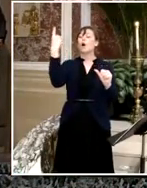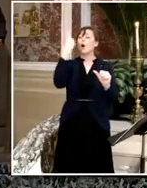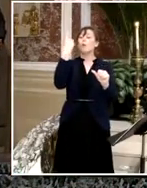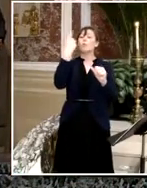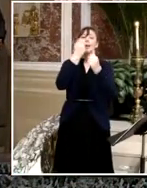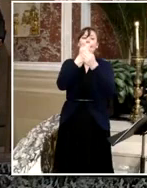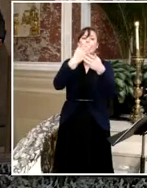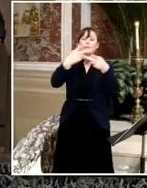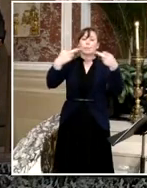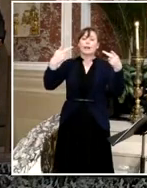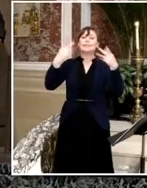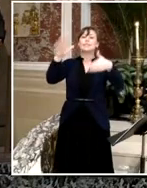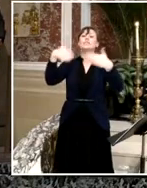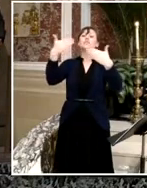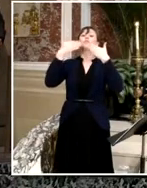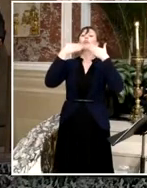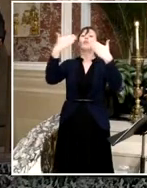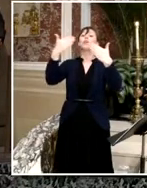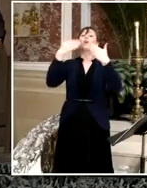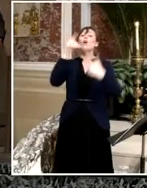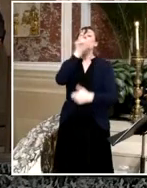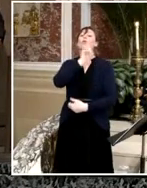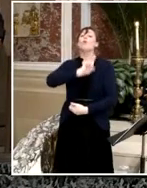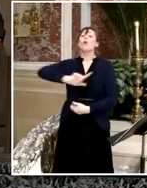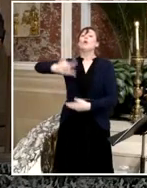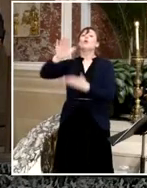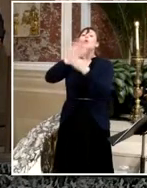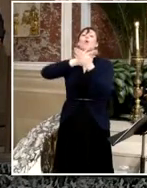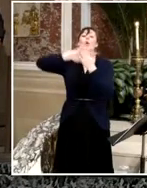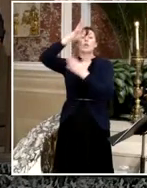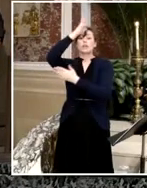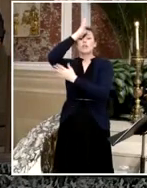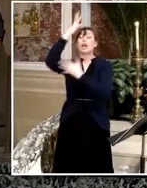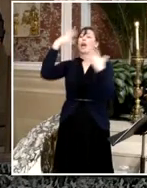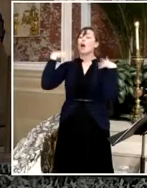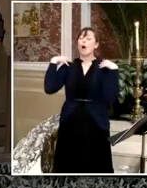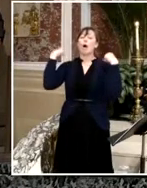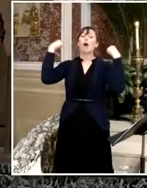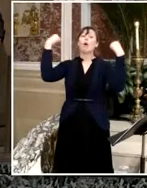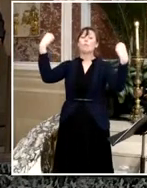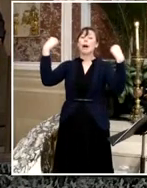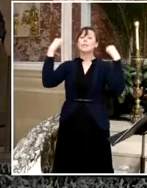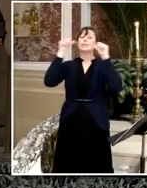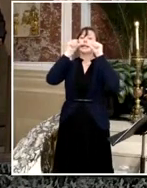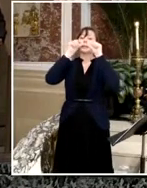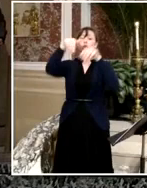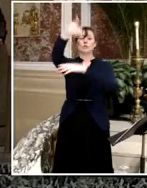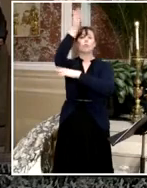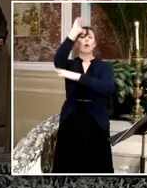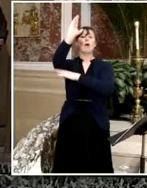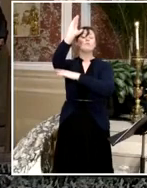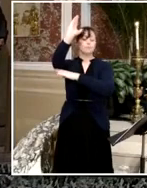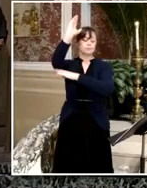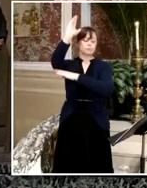and everywhere to give you thanks, Lord, Holy Father, Almighty and Eternal God. For by